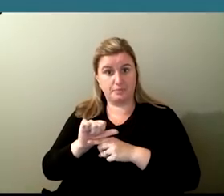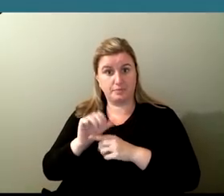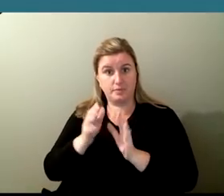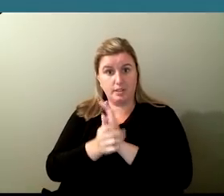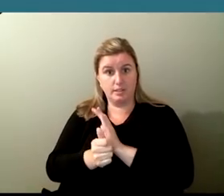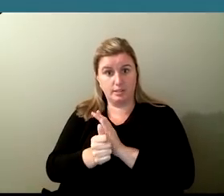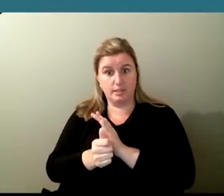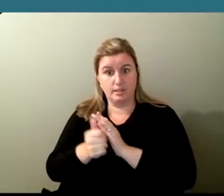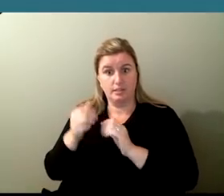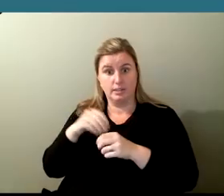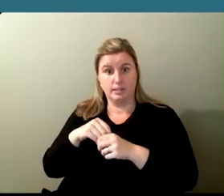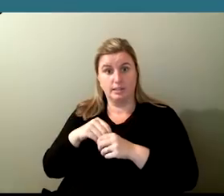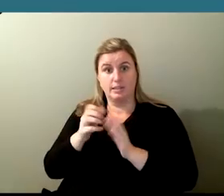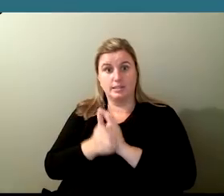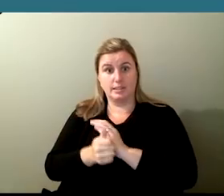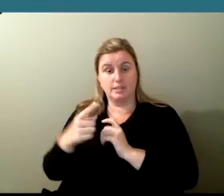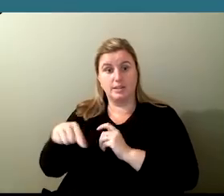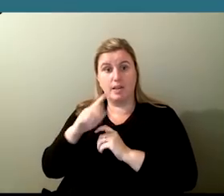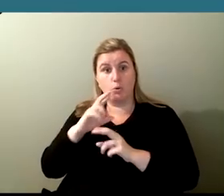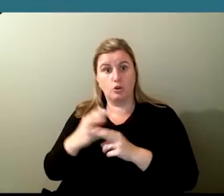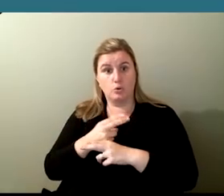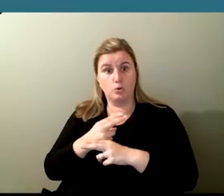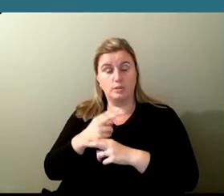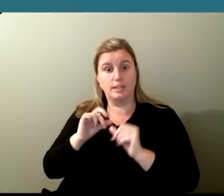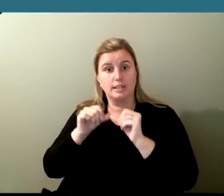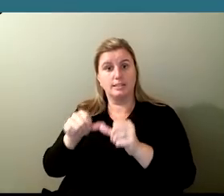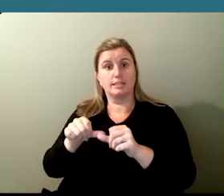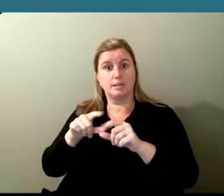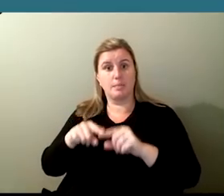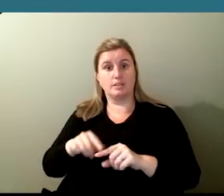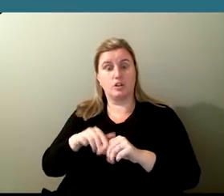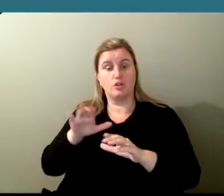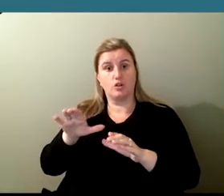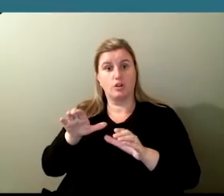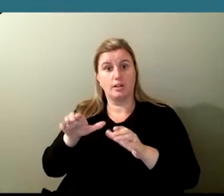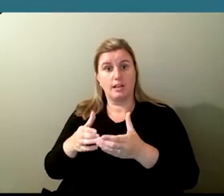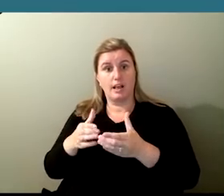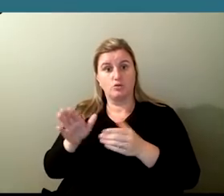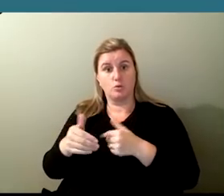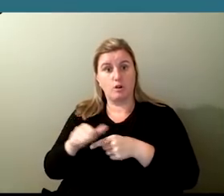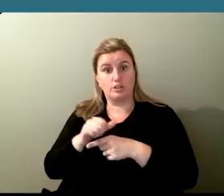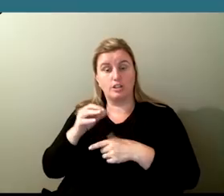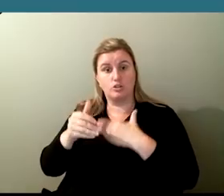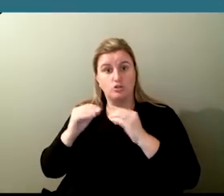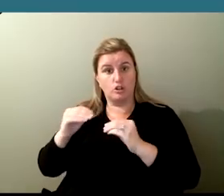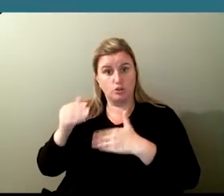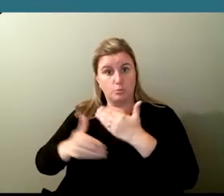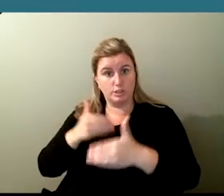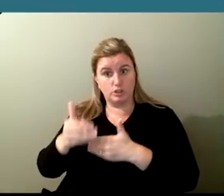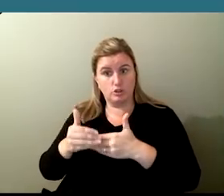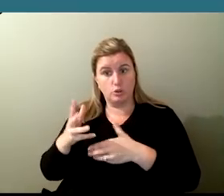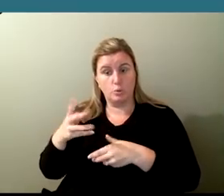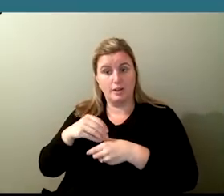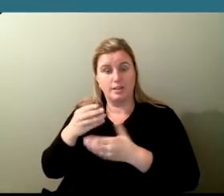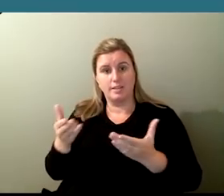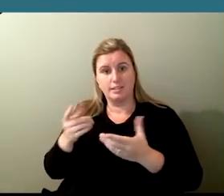skilled in the skills that they will use on a consistent basis in their classroom practices, in their instructional procedures, in the things that